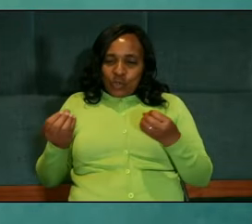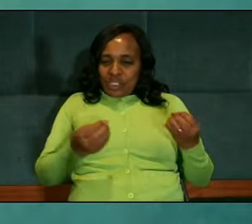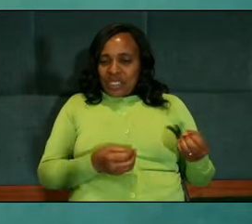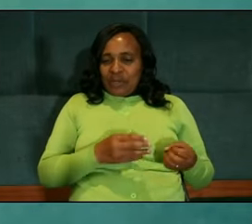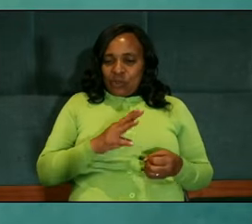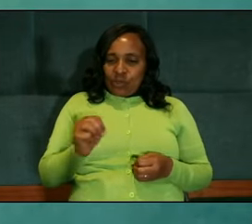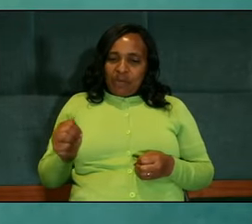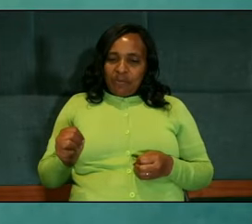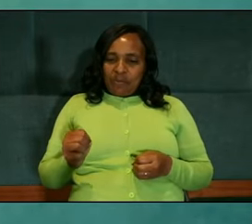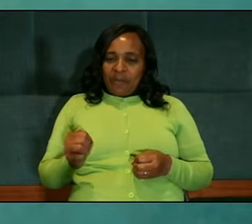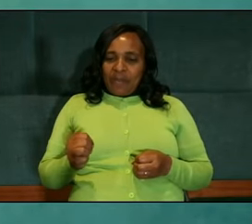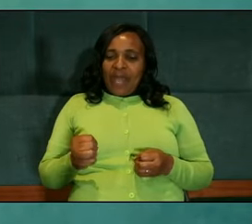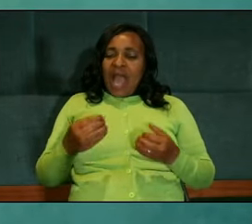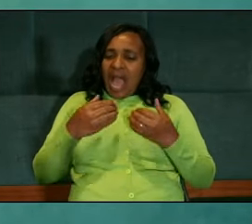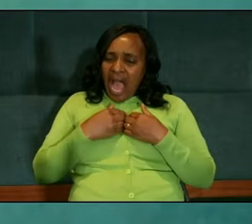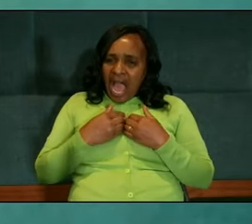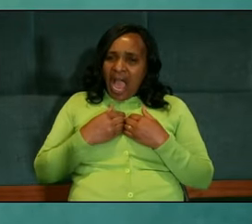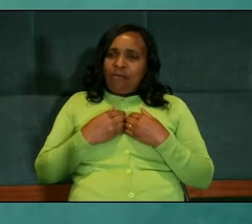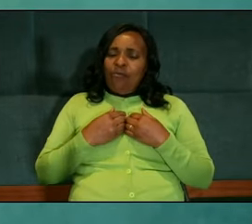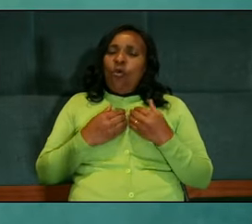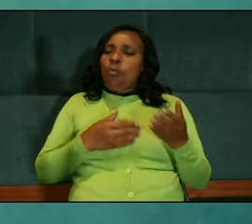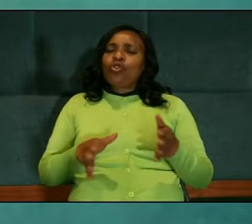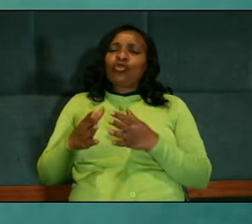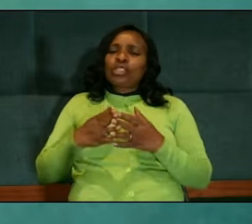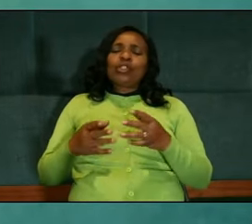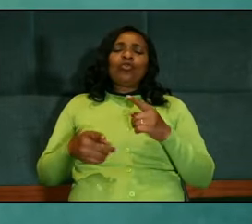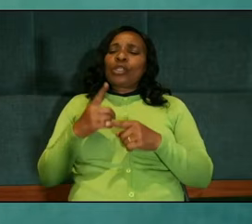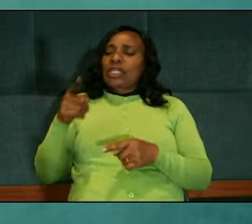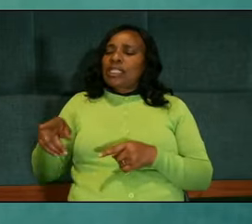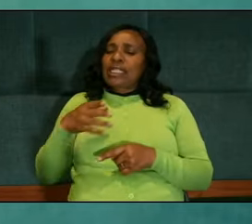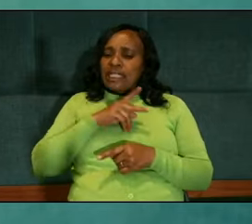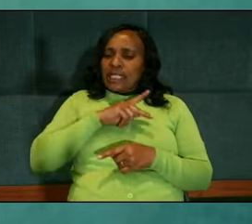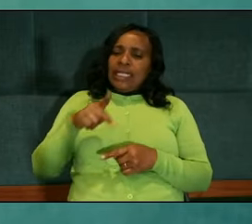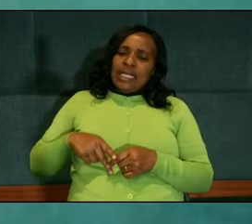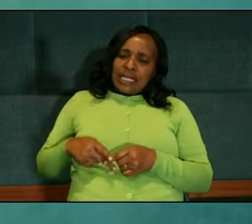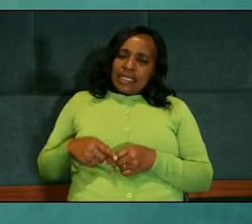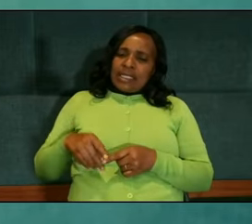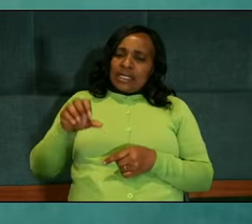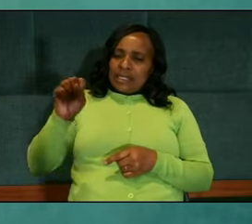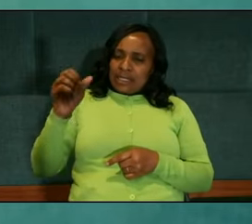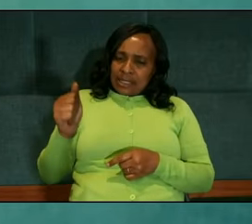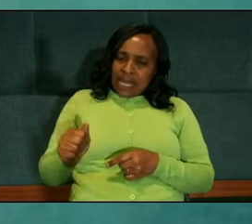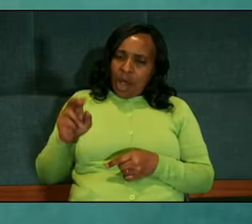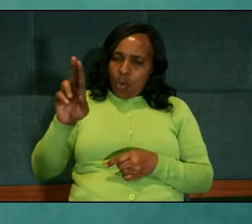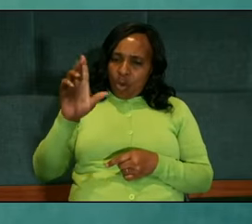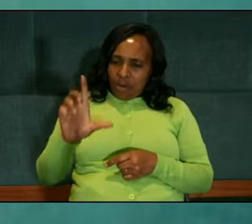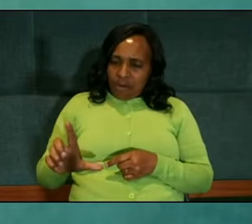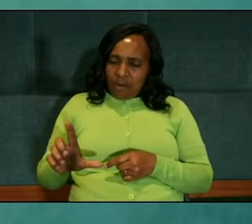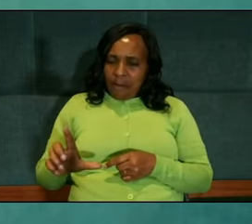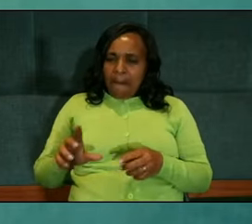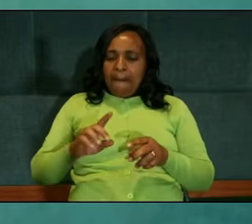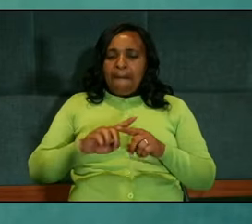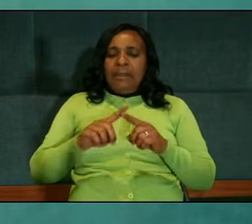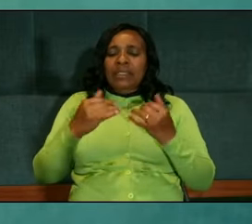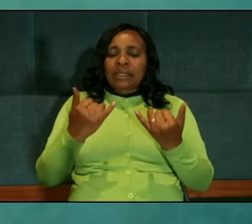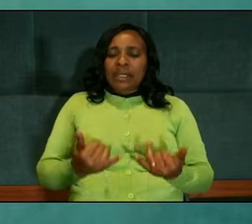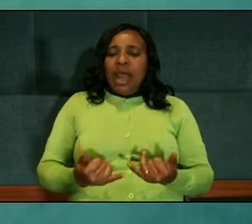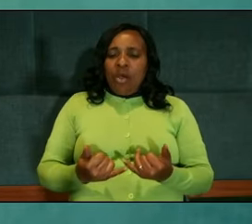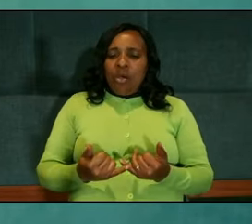He had the chance to kill Saul and just get the story over with. But what he